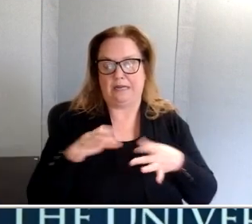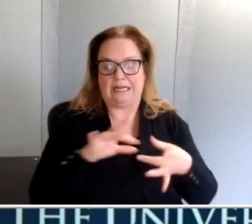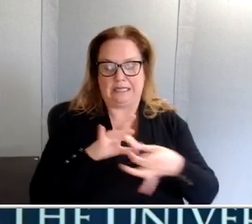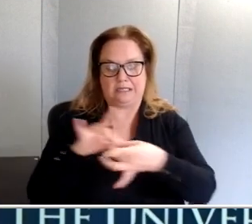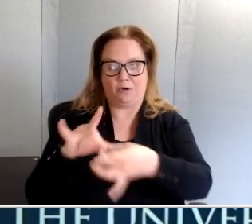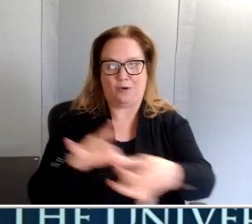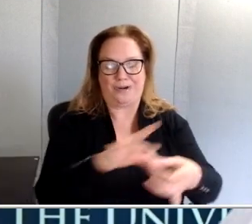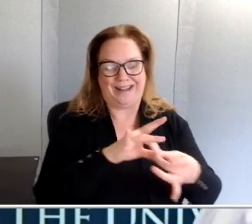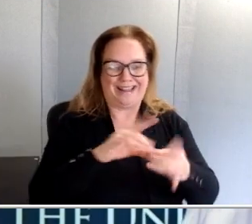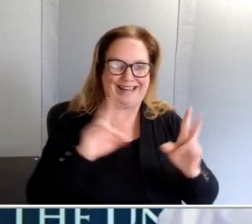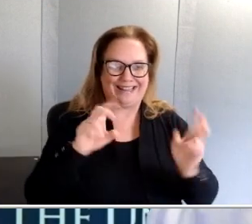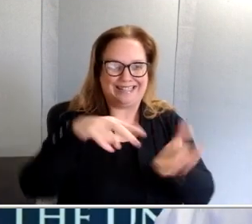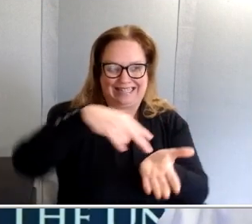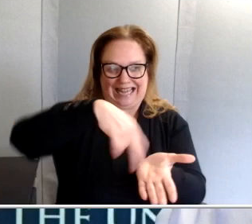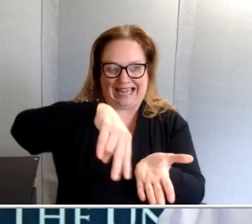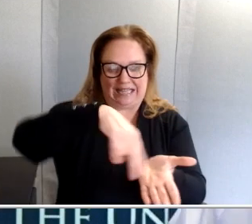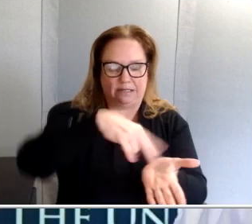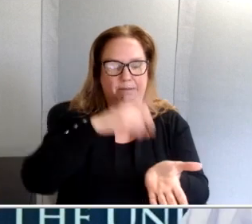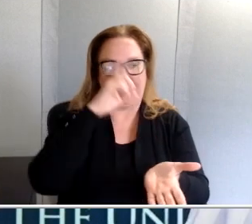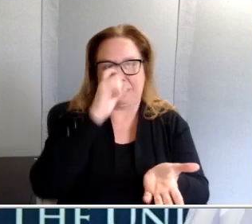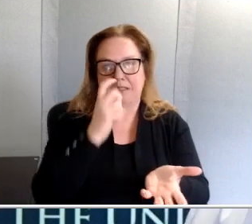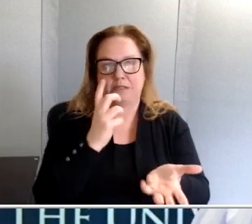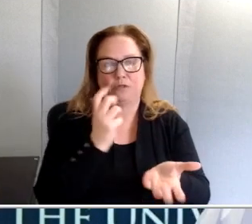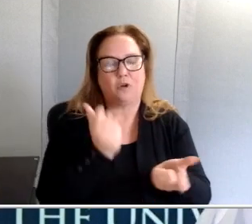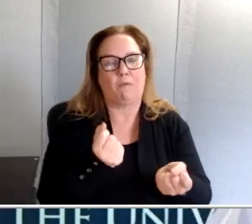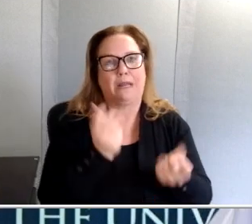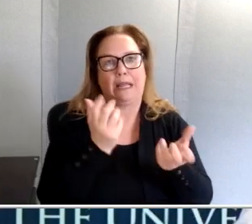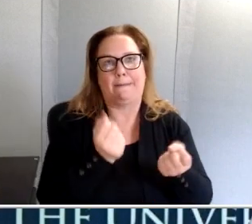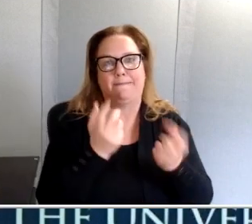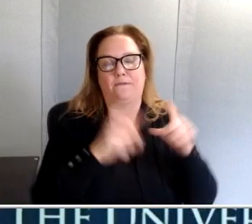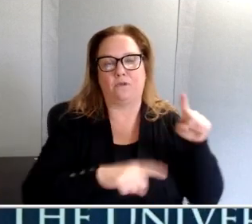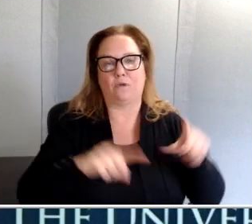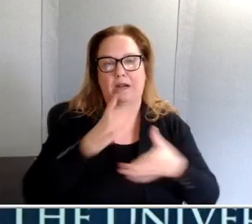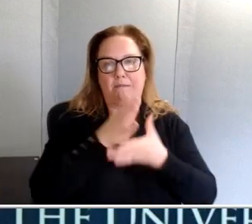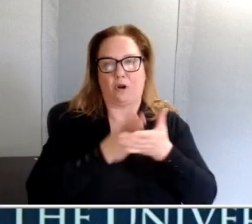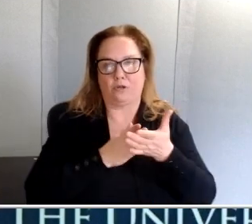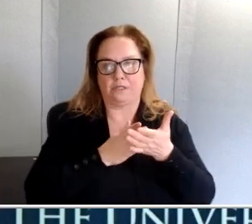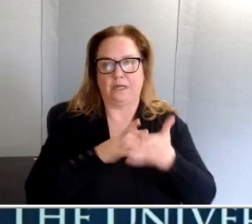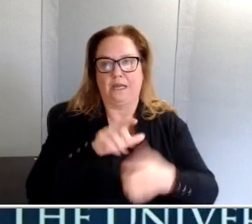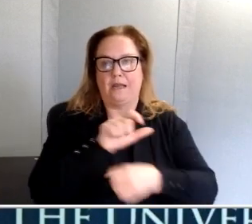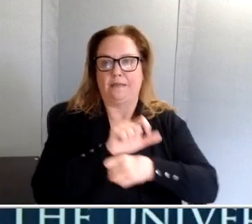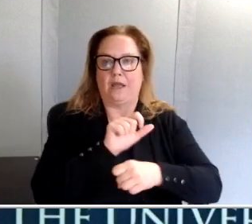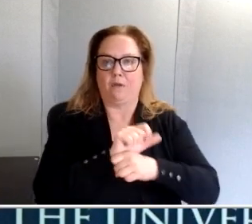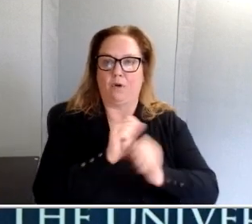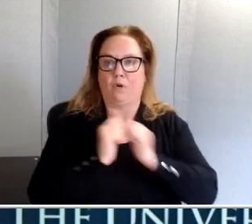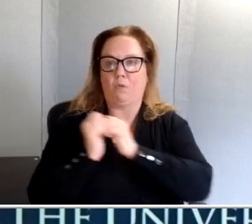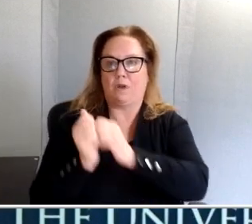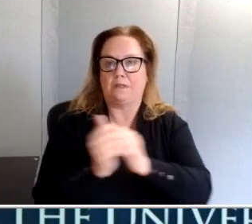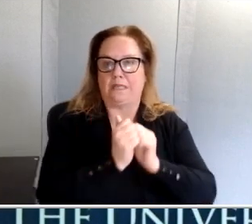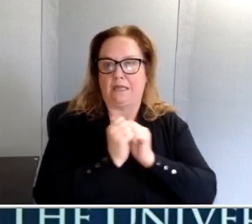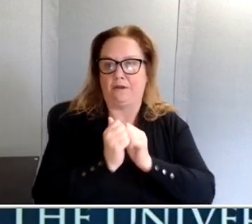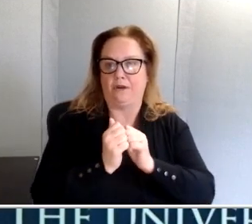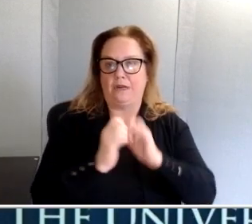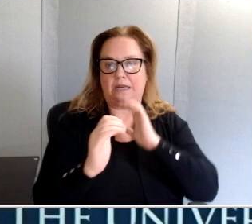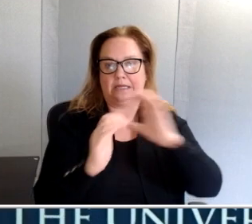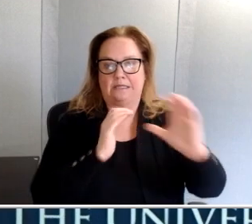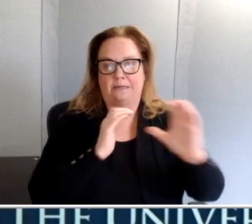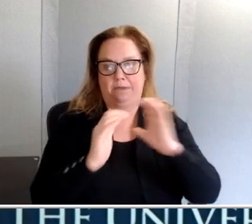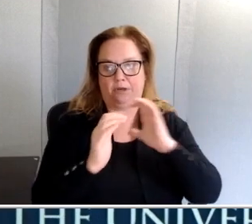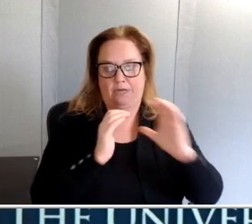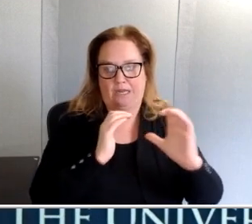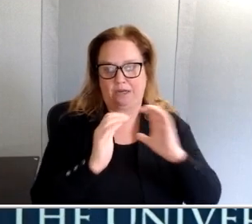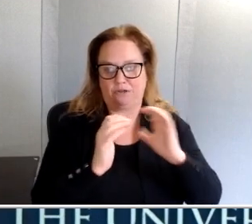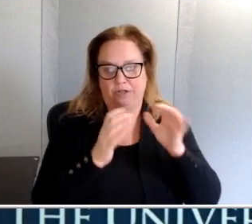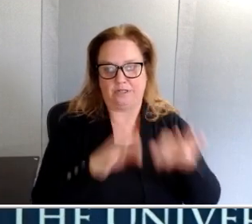dance. There's so many different parts that end up all working really, really well together because communication is paramount. And